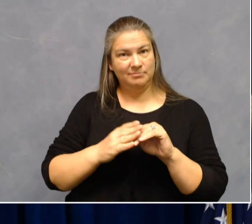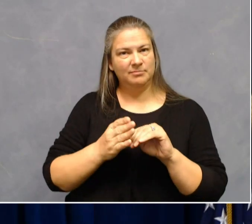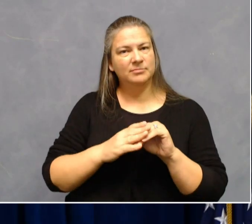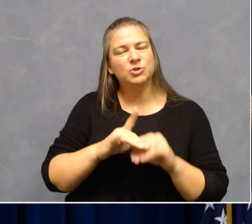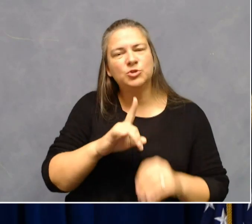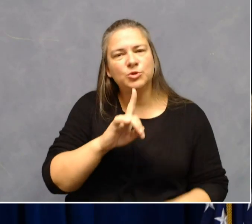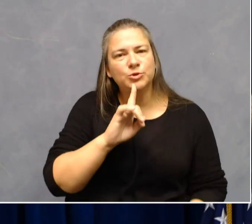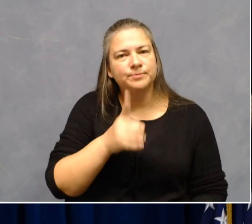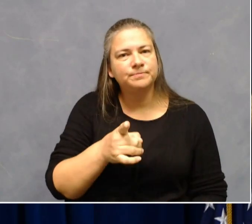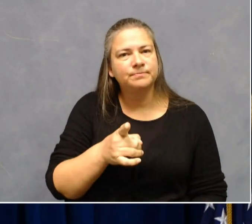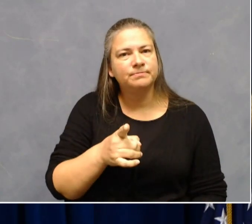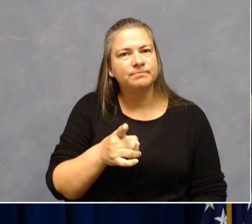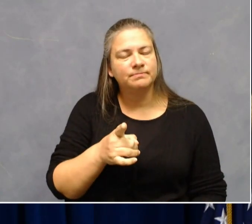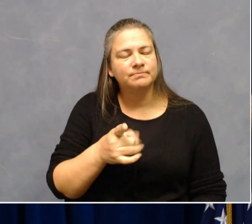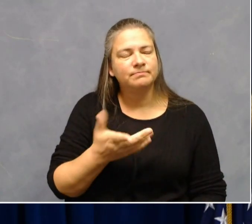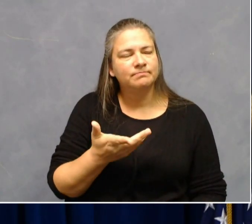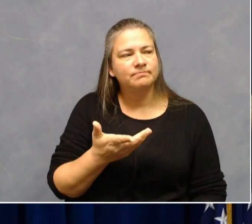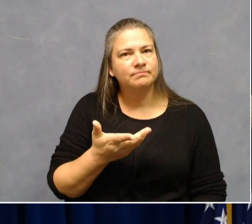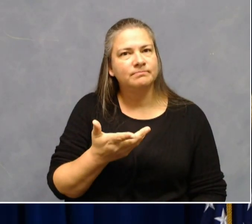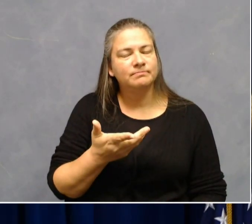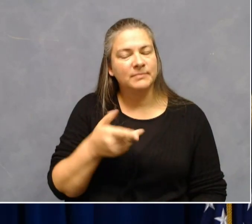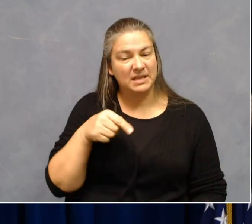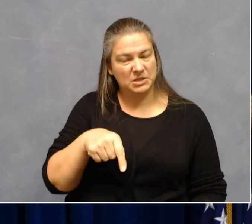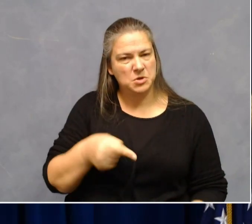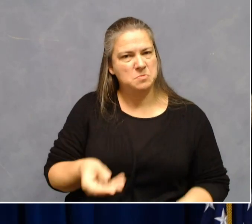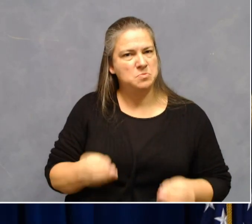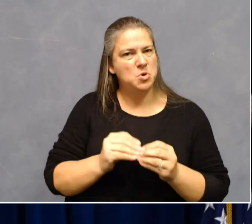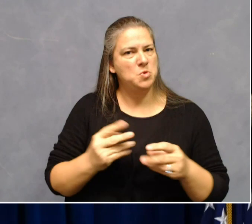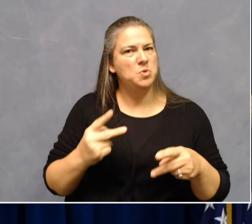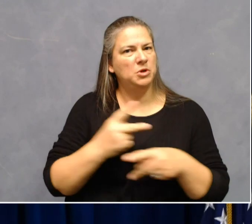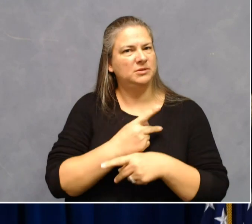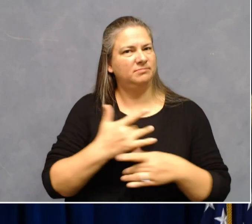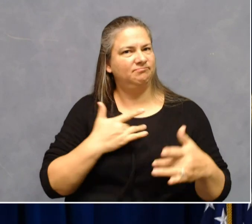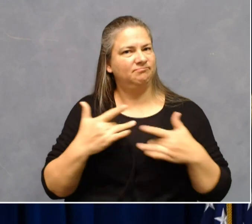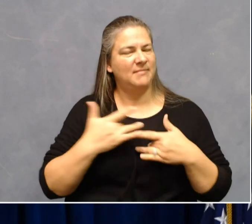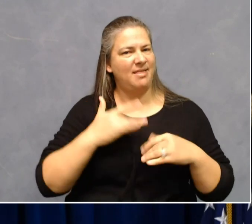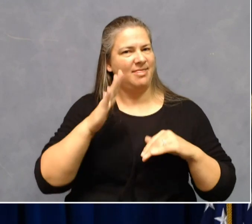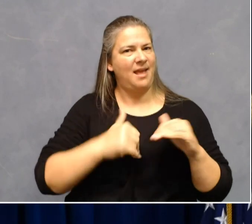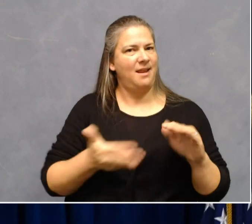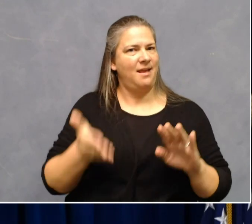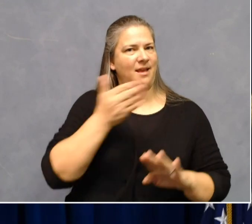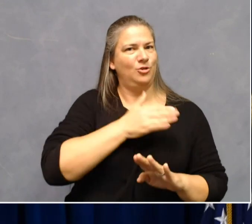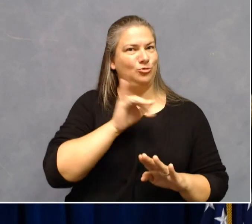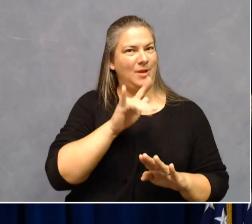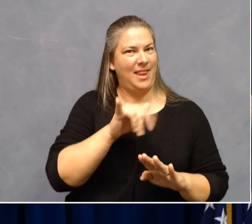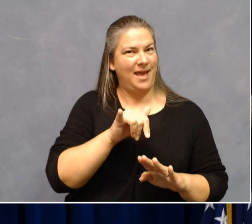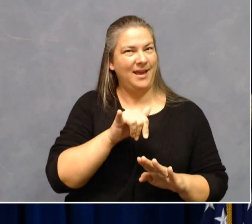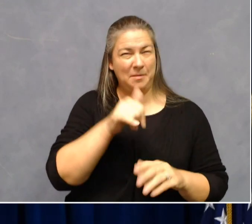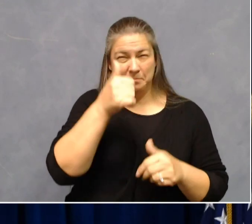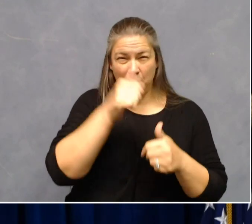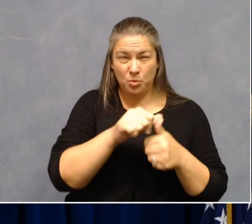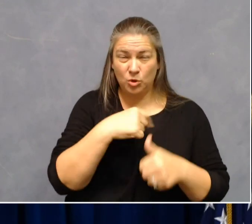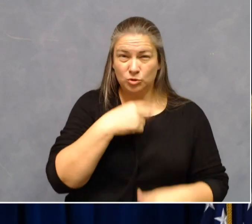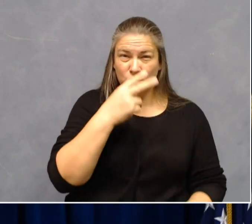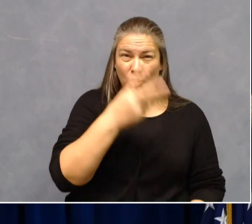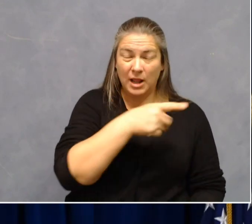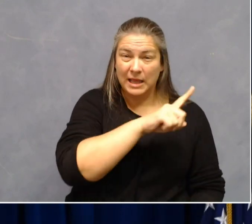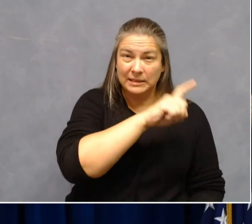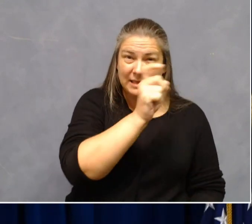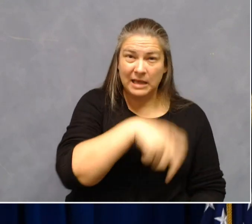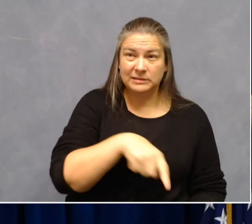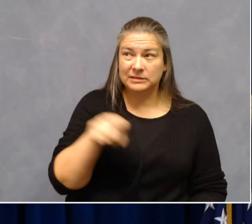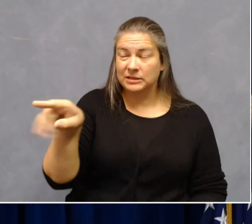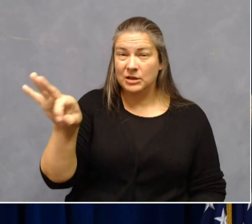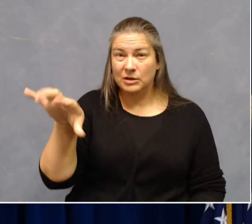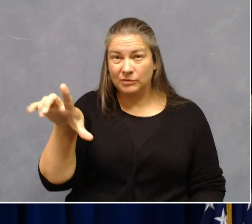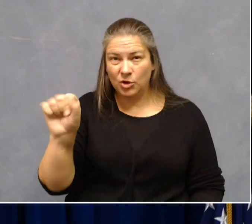more concerning than the one that we had in July. And remember what we were seeing in Texas and in Florida. But here in Kentucky, I think